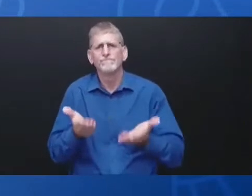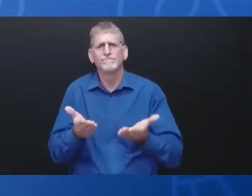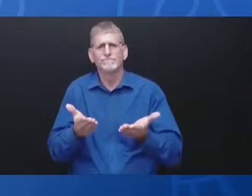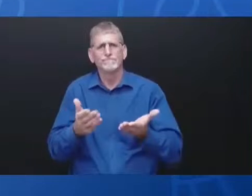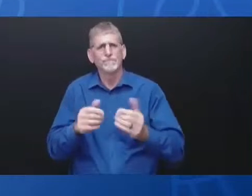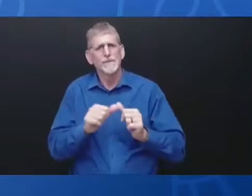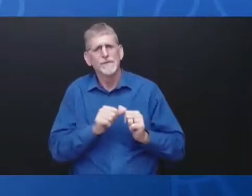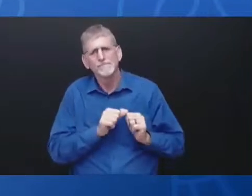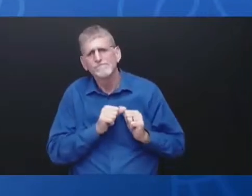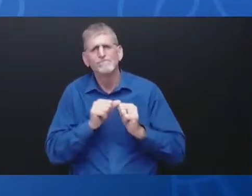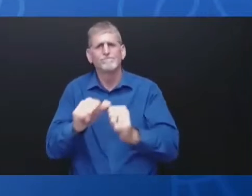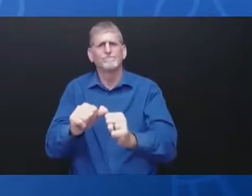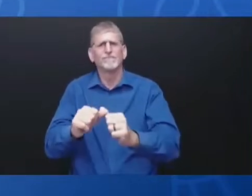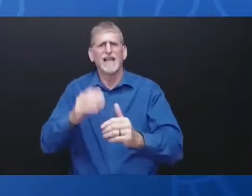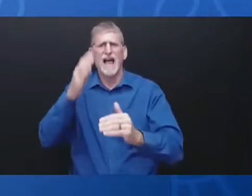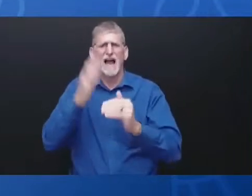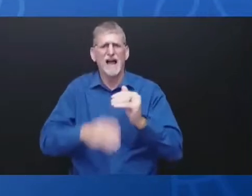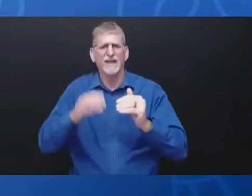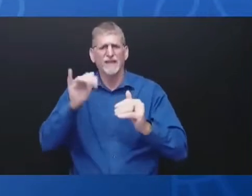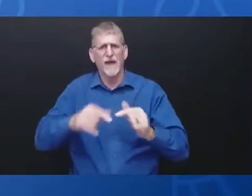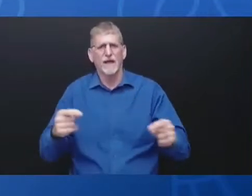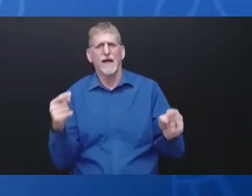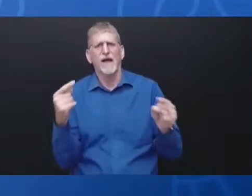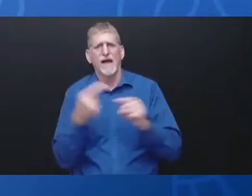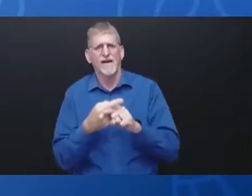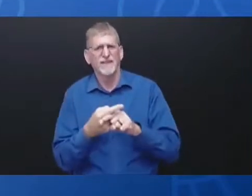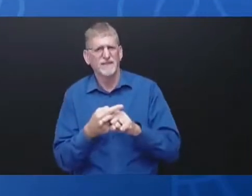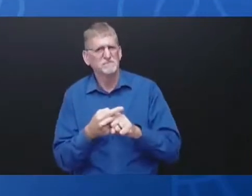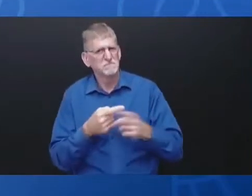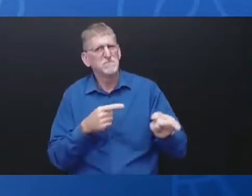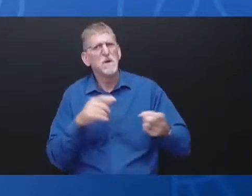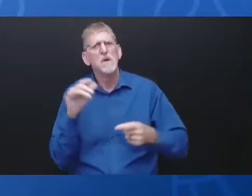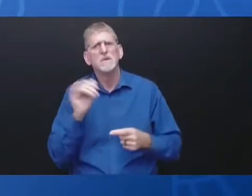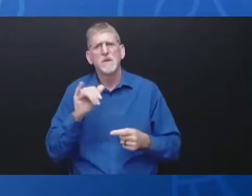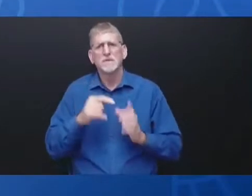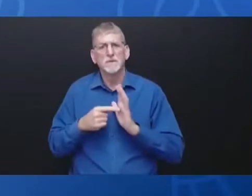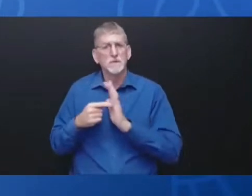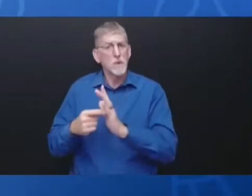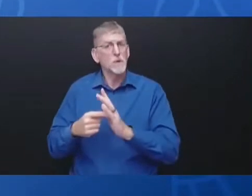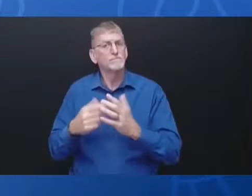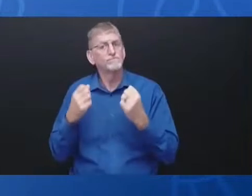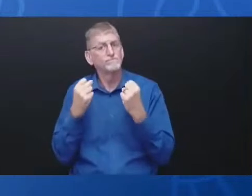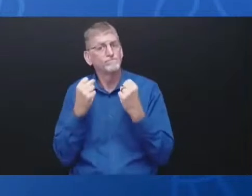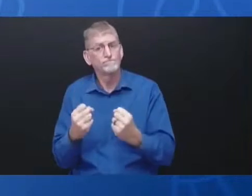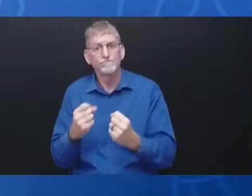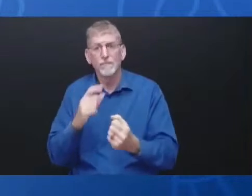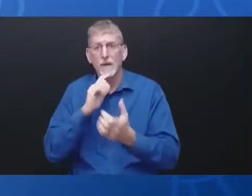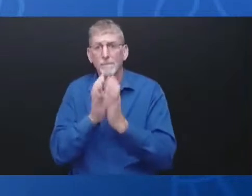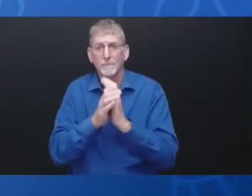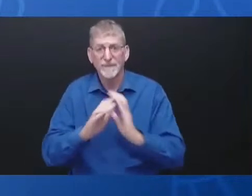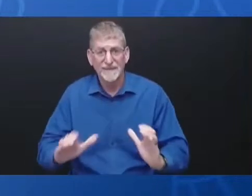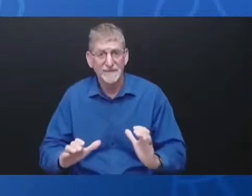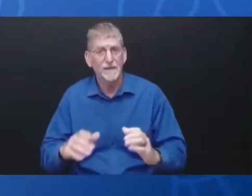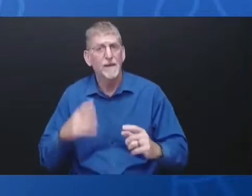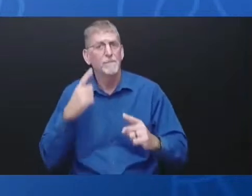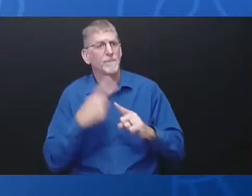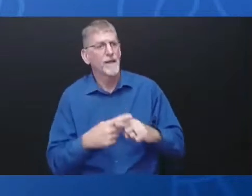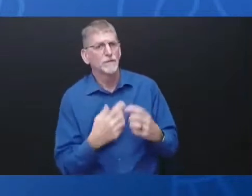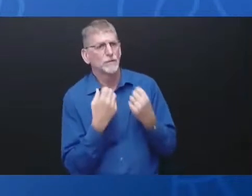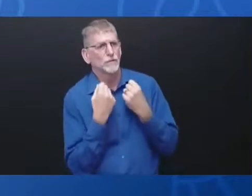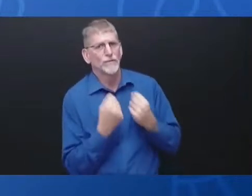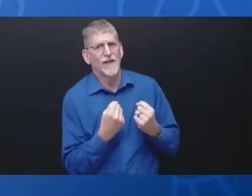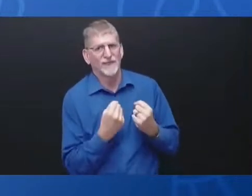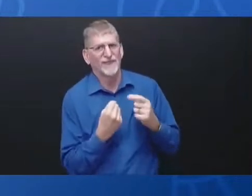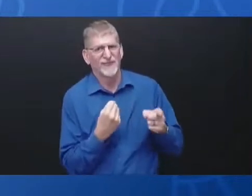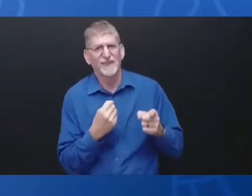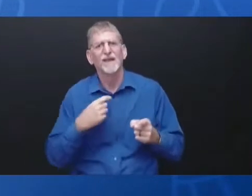pursued peace, our nation also showed strength. Under the President's direction, this administration invoked the Alien Enemies Act